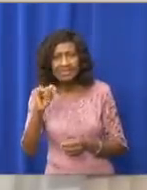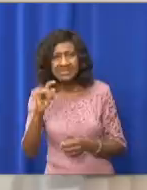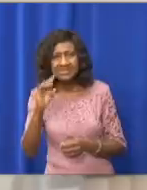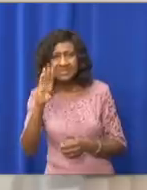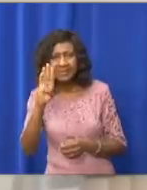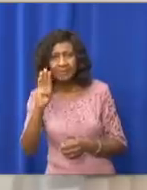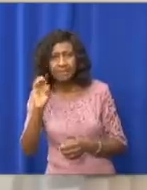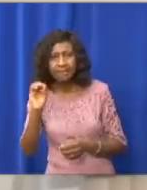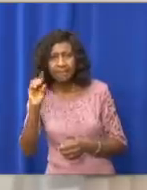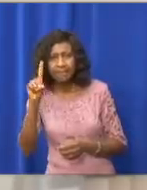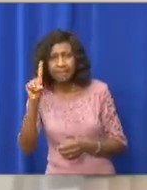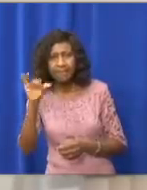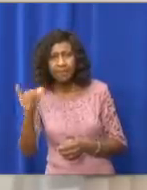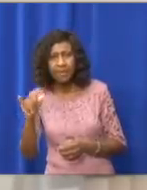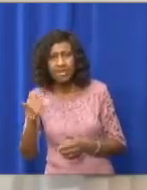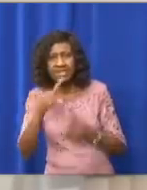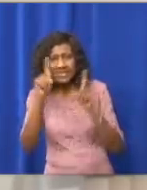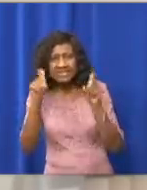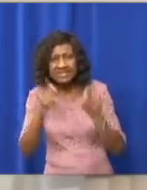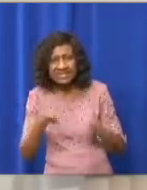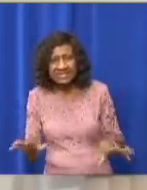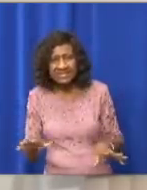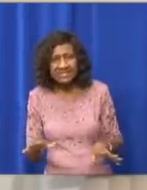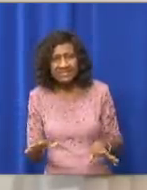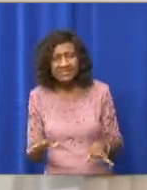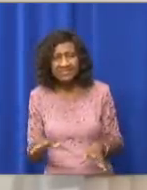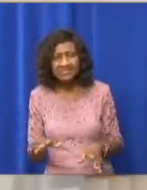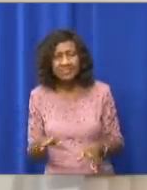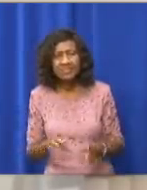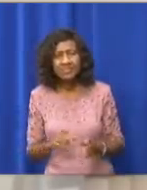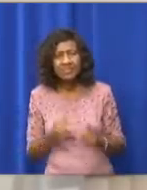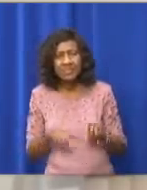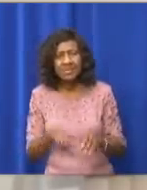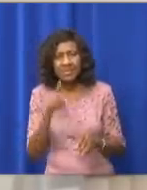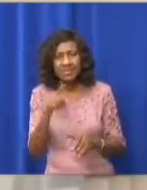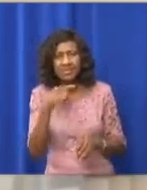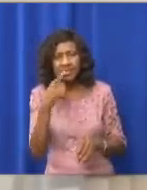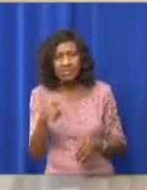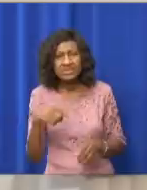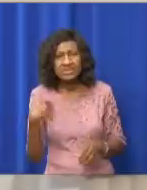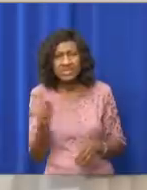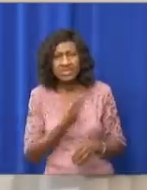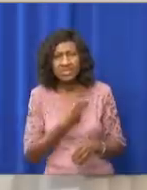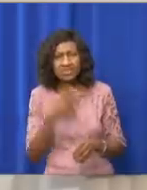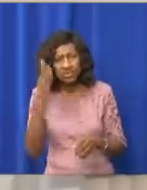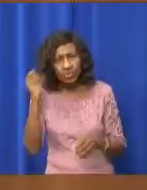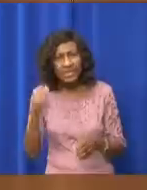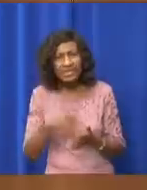why these tests would be critical in our COVID-19 fight.